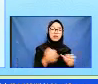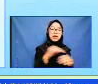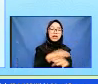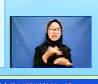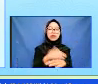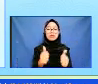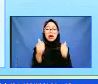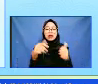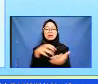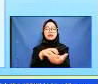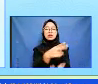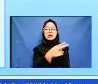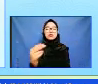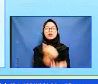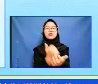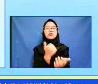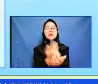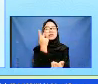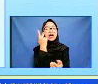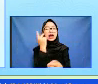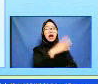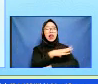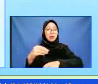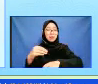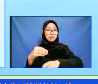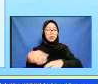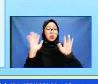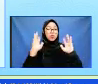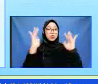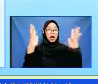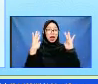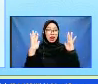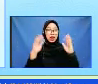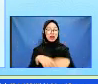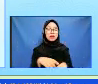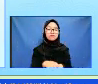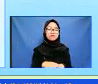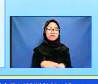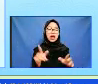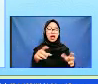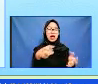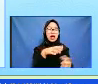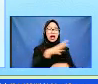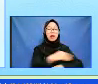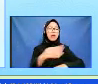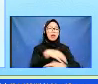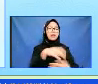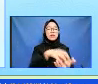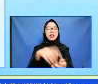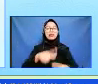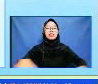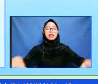forests, grassland, and also other ecosystem by indigenous people, provide essential asset in the